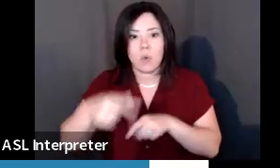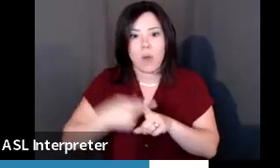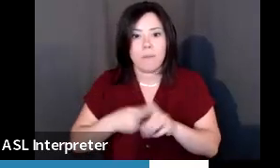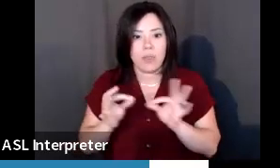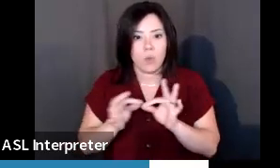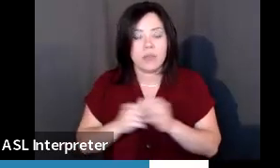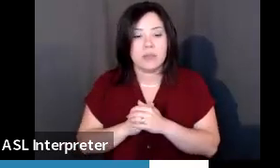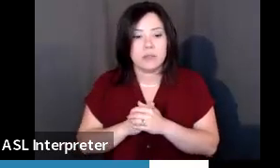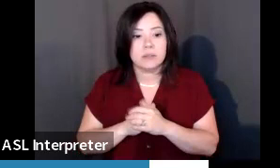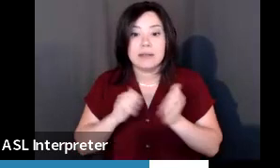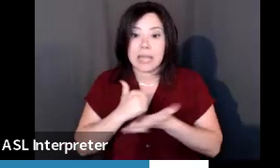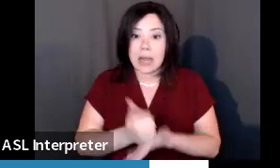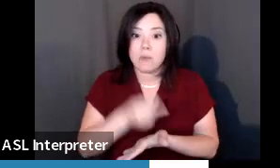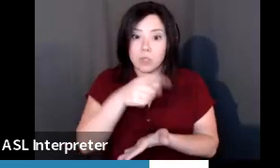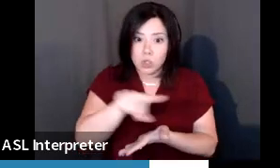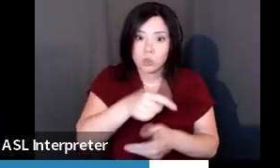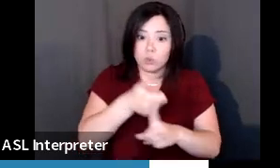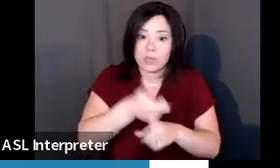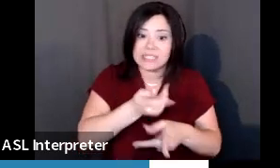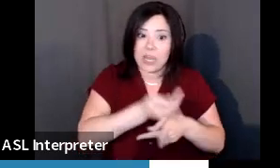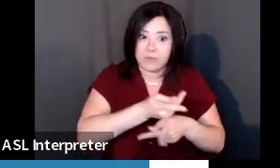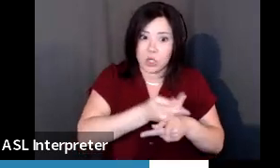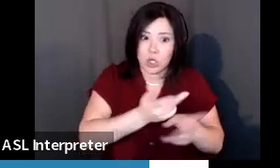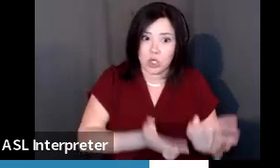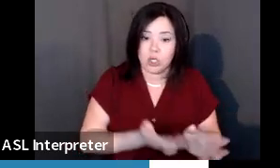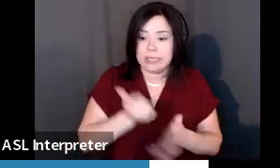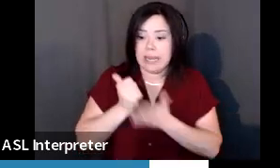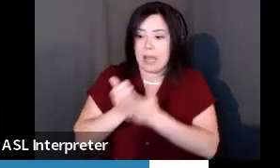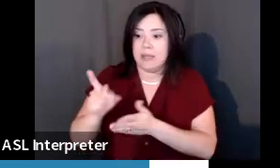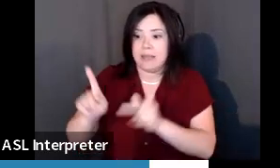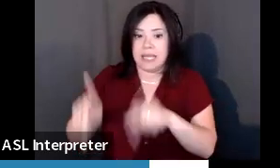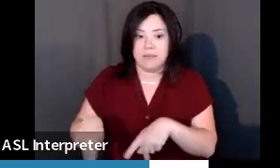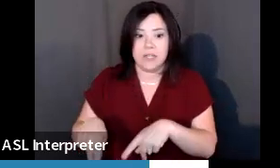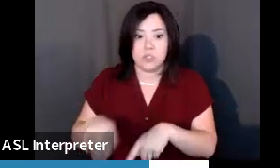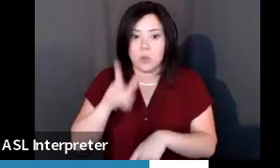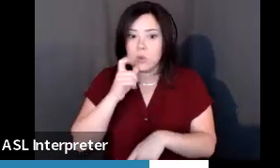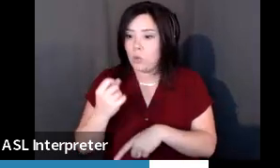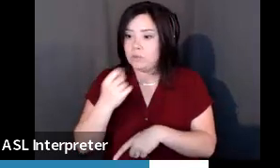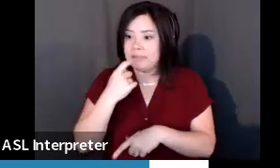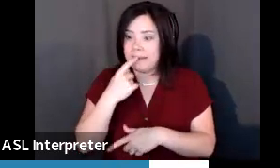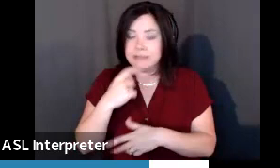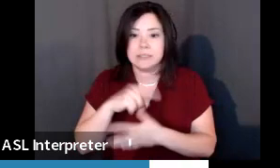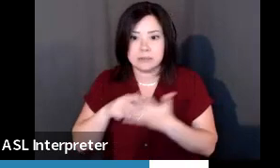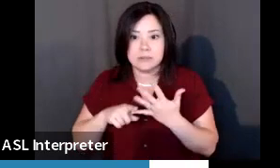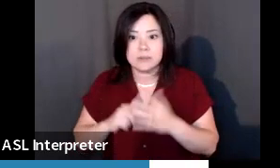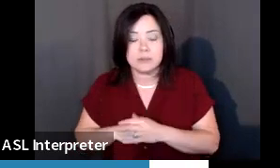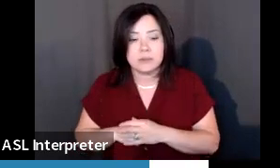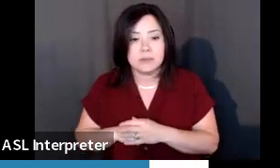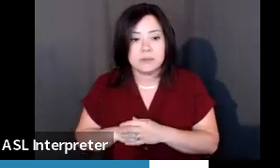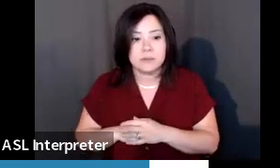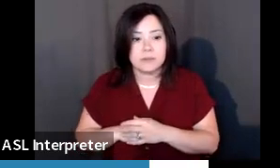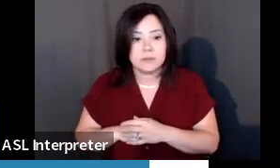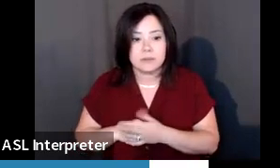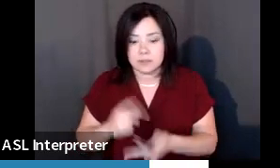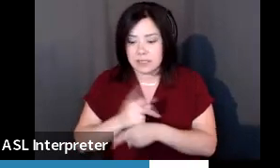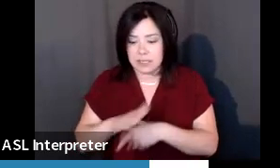help you as the caregiver, helping that individual that takes those medications, keep them all